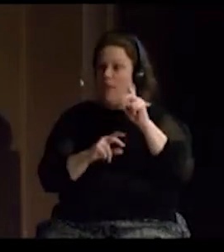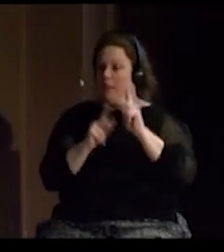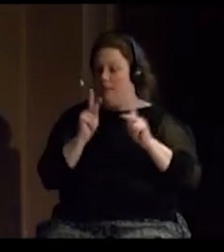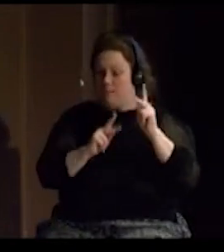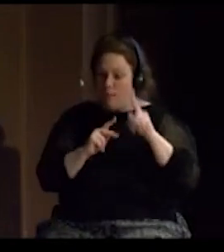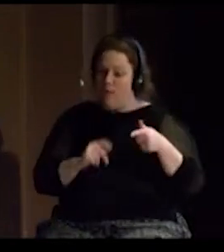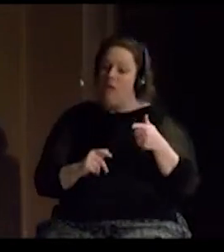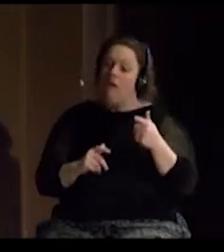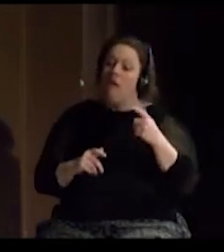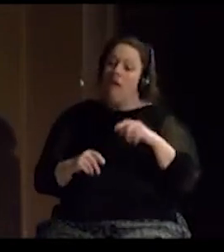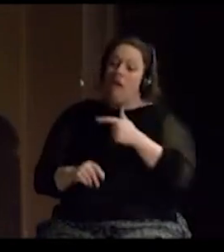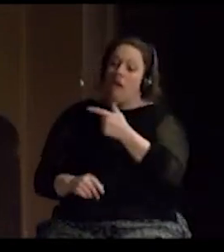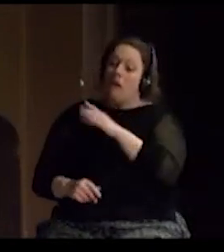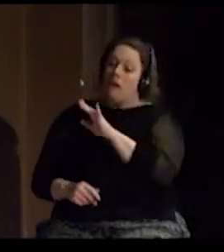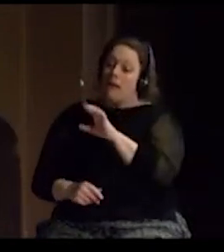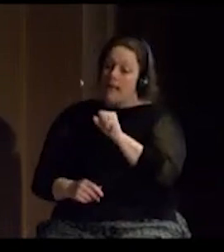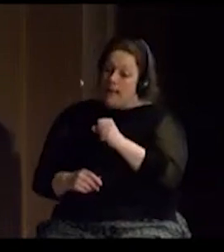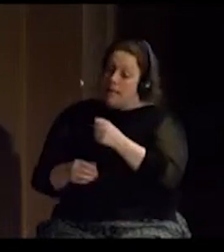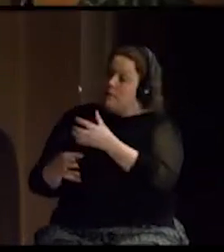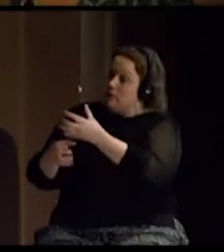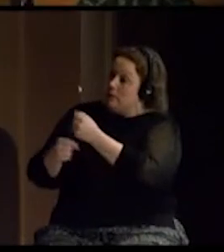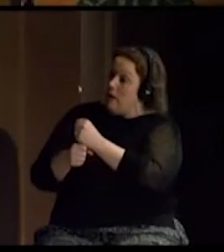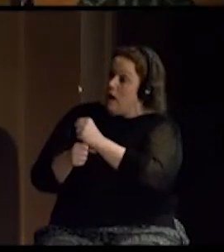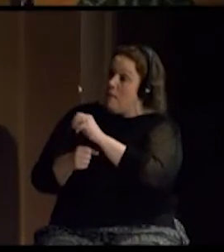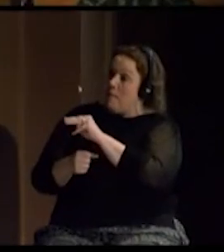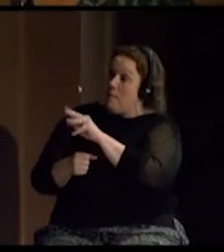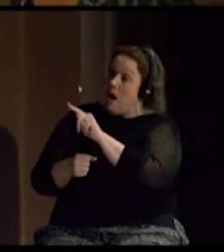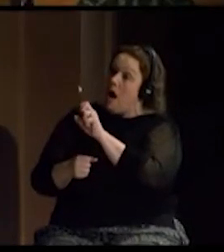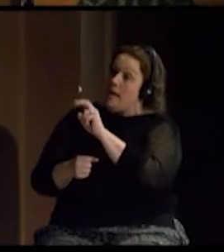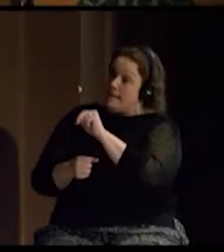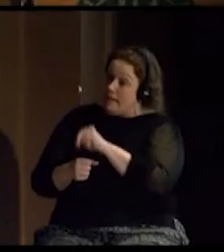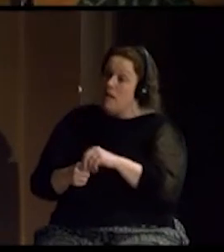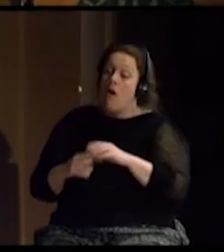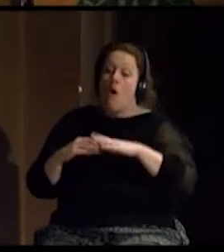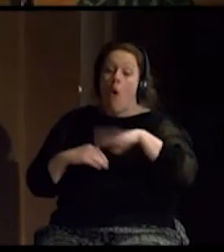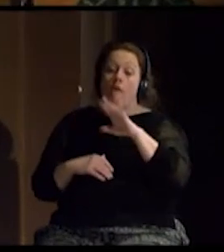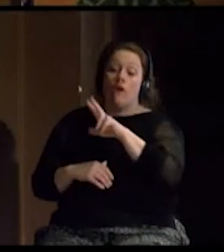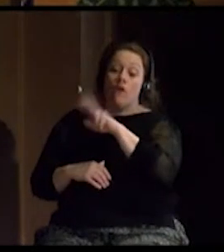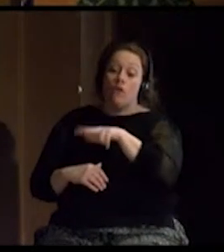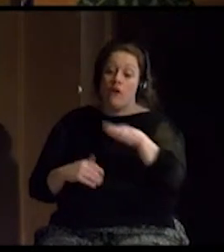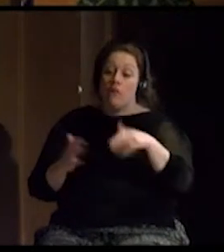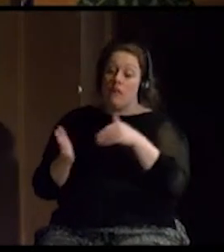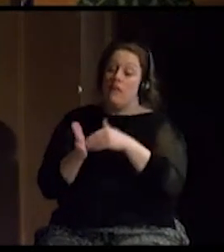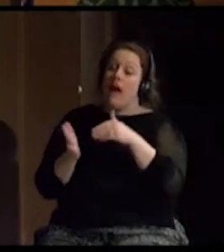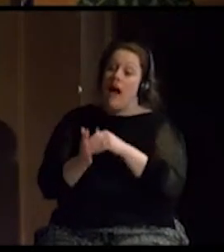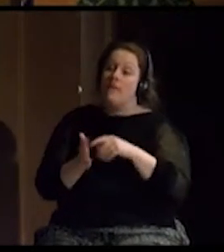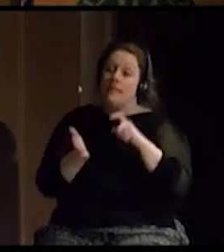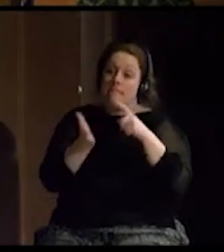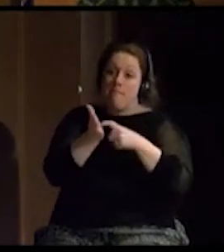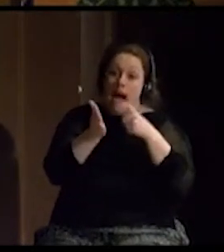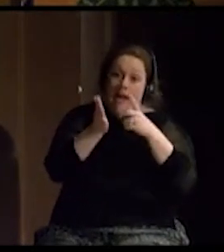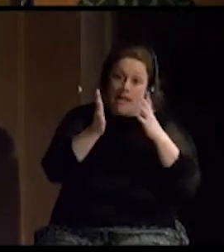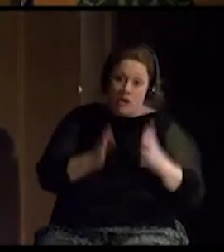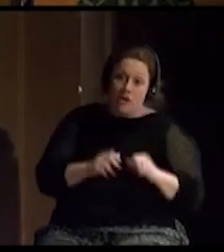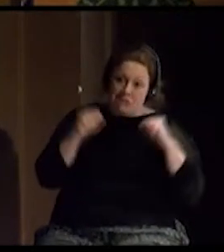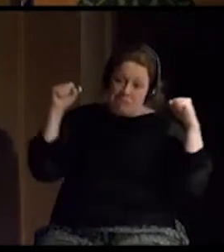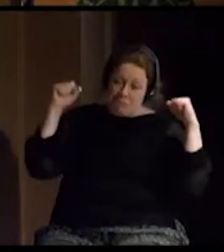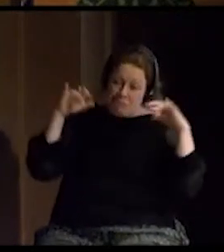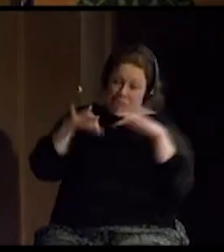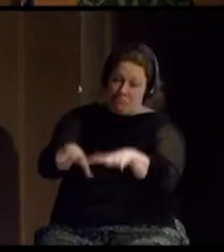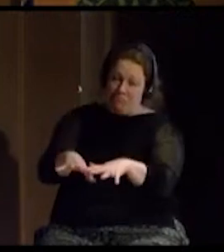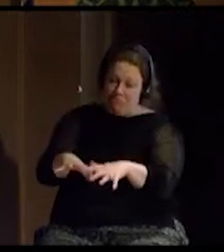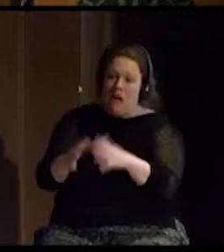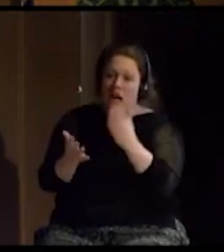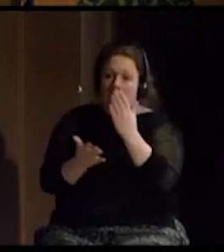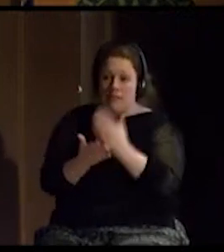had acquired mutton, more than 33,000 miners had flooded into present-day British Columbia as part of the